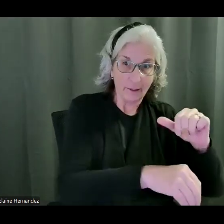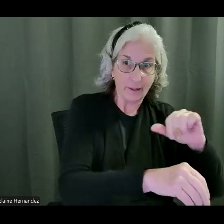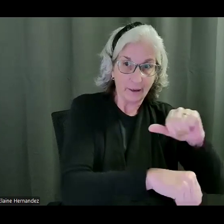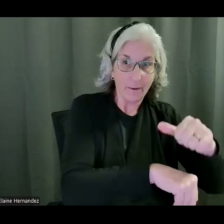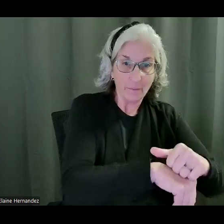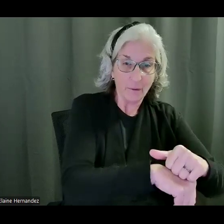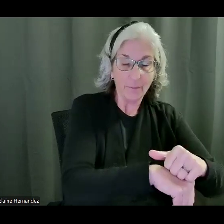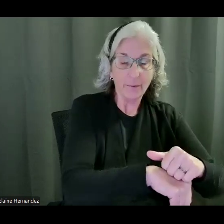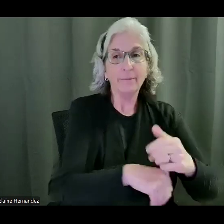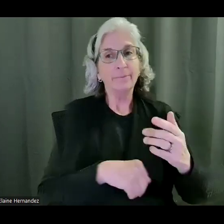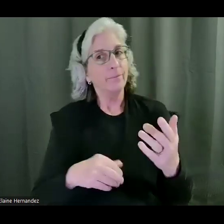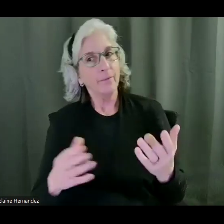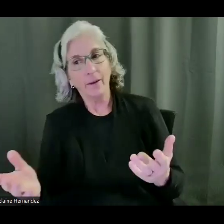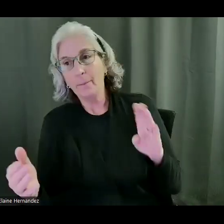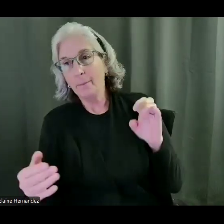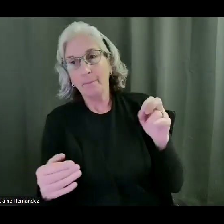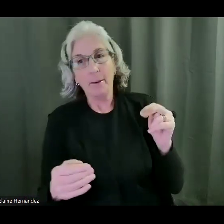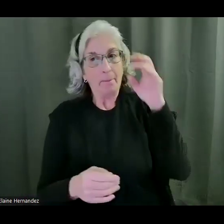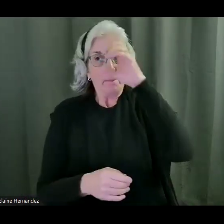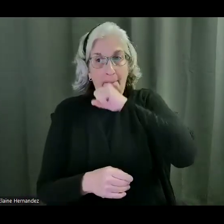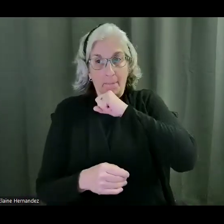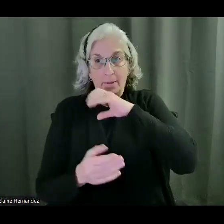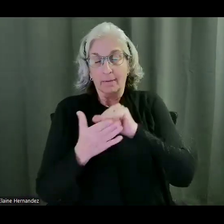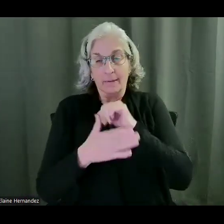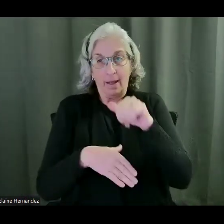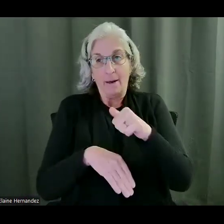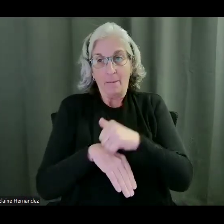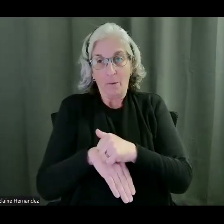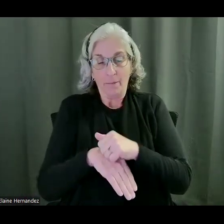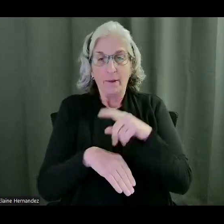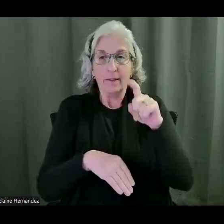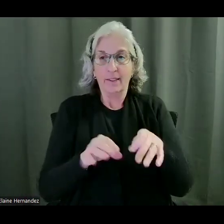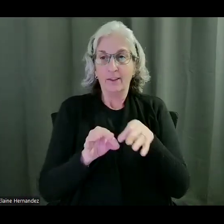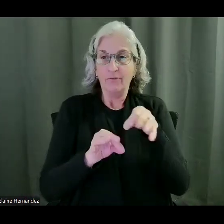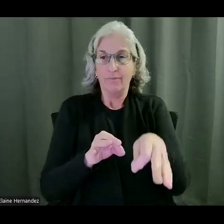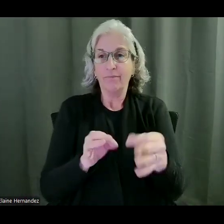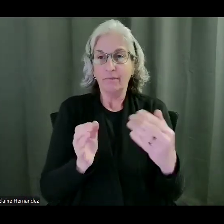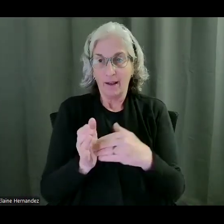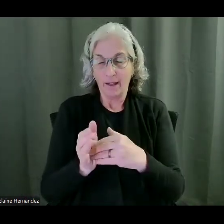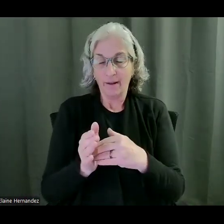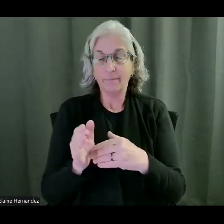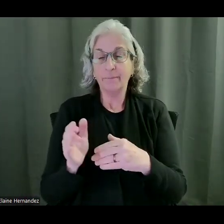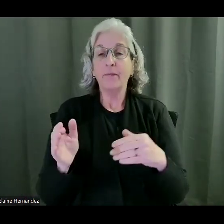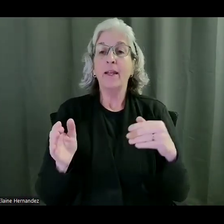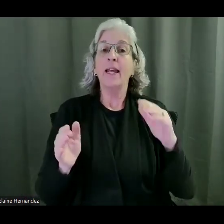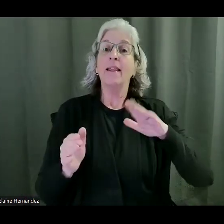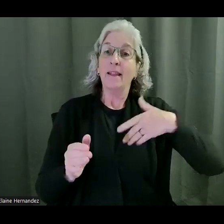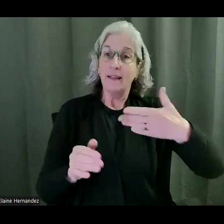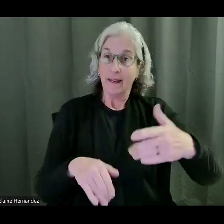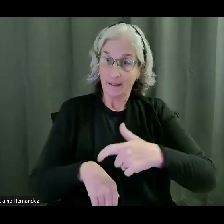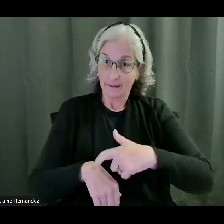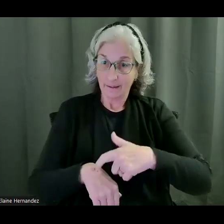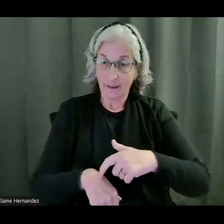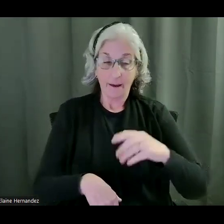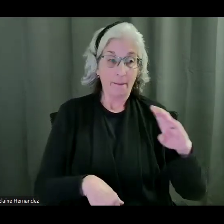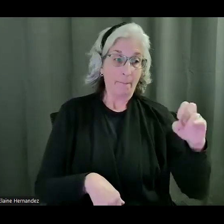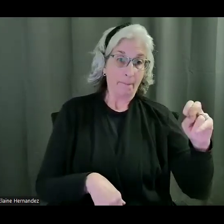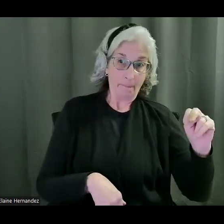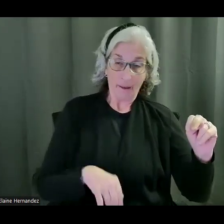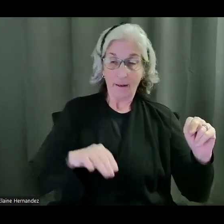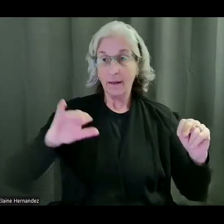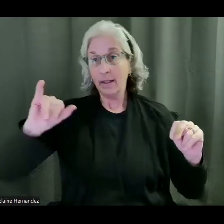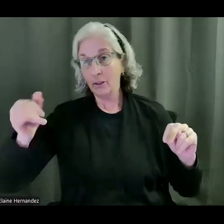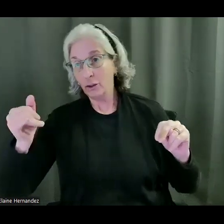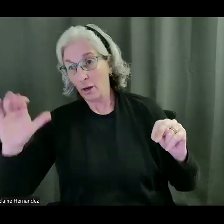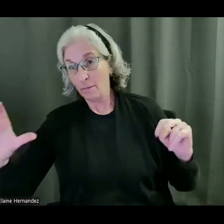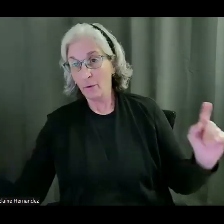and needed to reschedule. During the next meeting, Ben and his job coach met at a local thrift store to discuss prices of